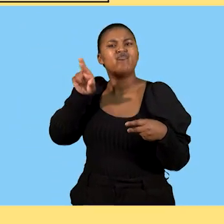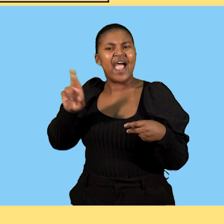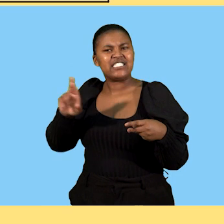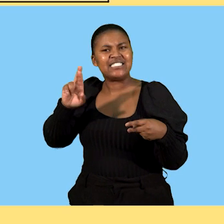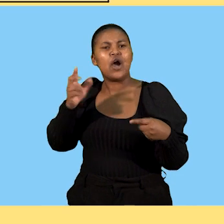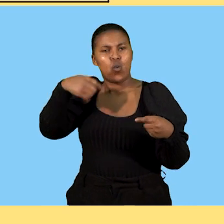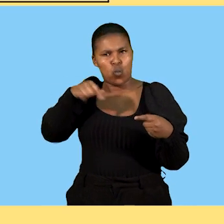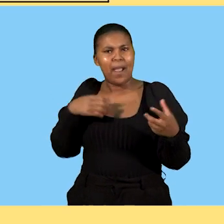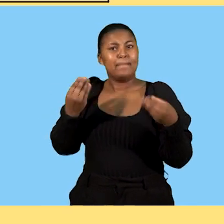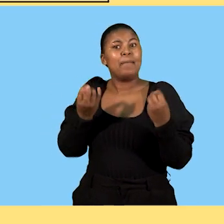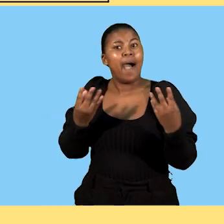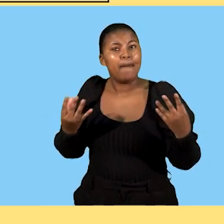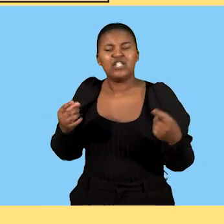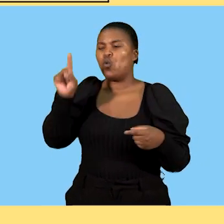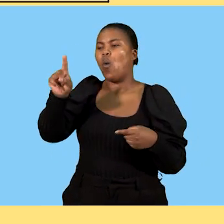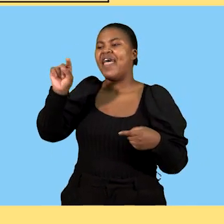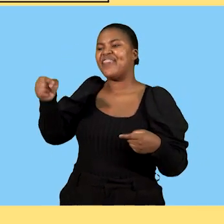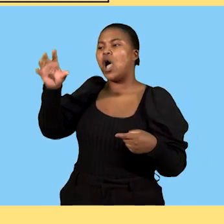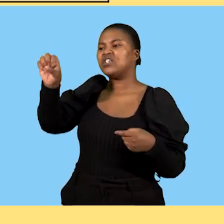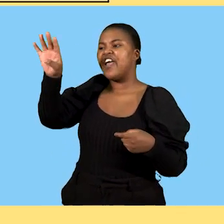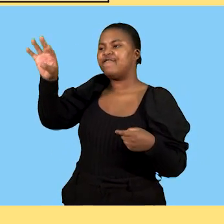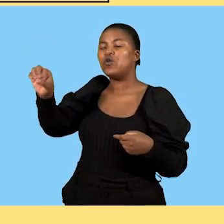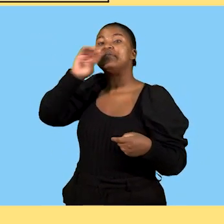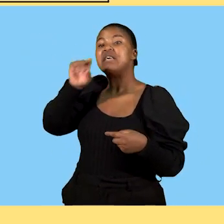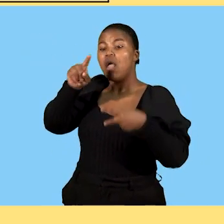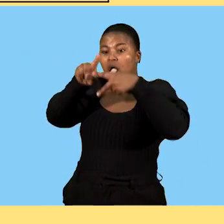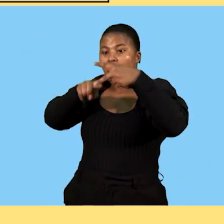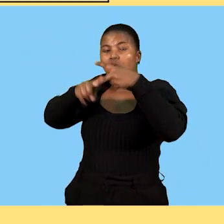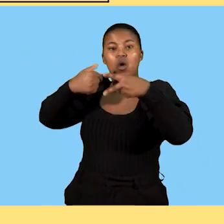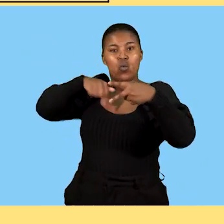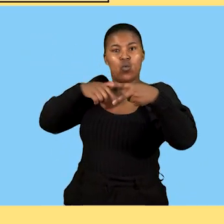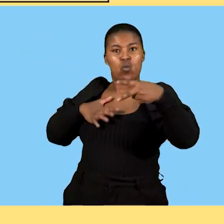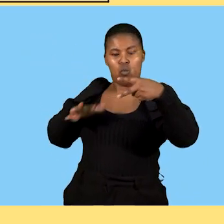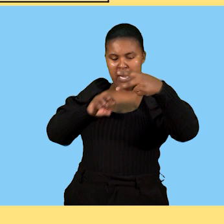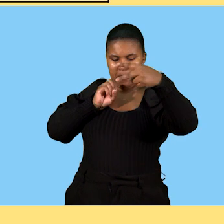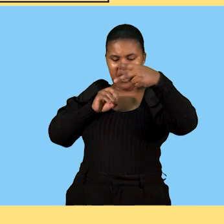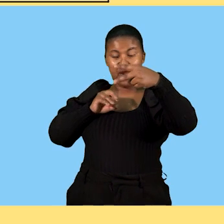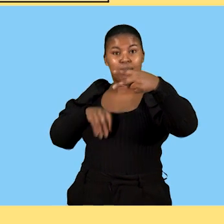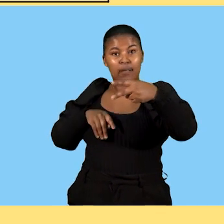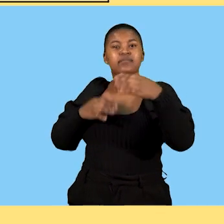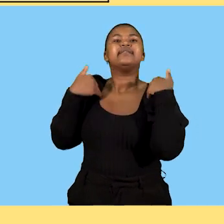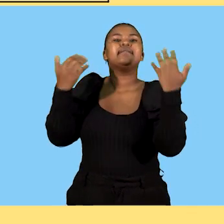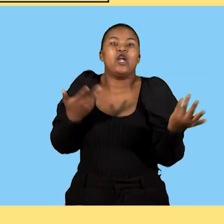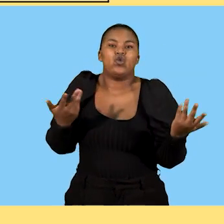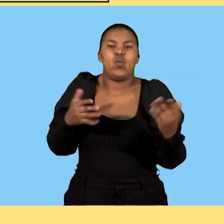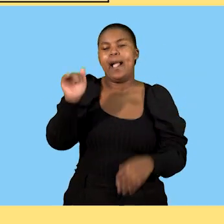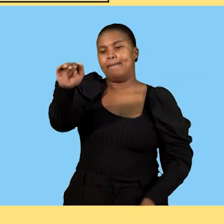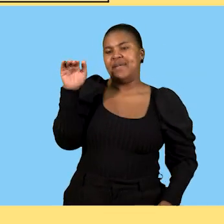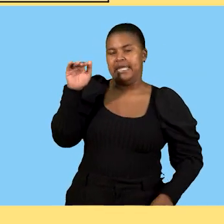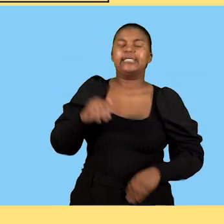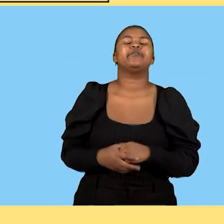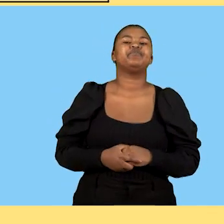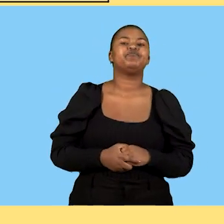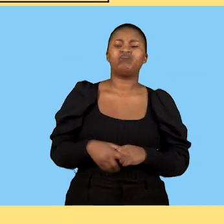that amount was 1,040. We want to record these here. I'll start off with my bank.